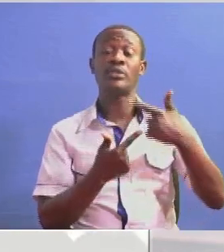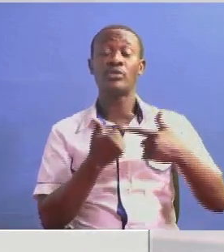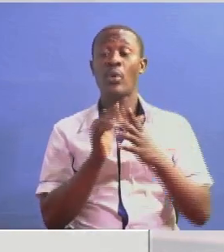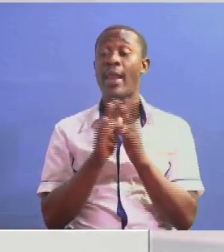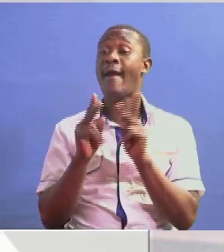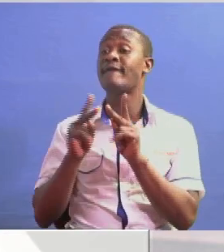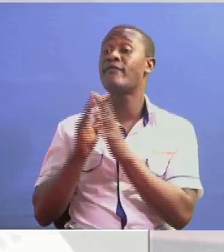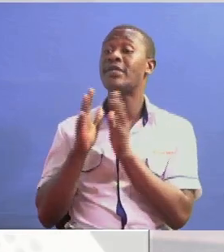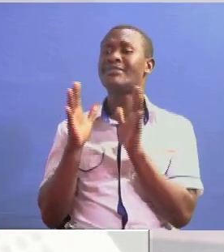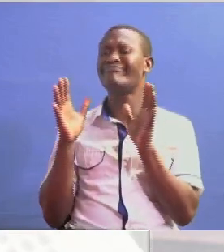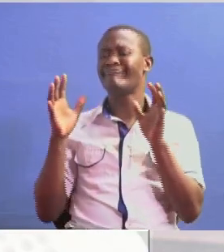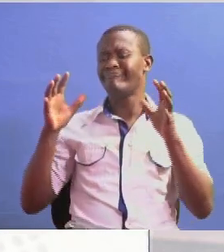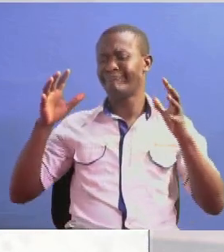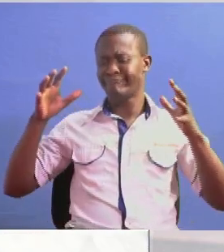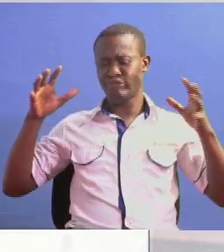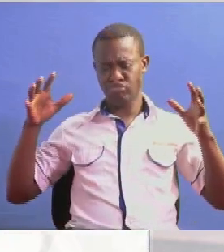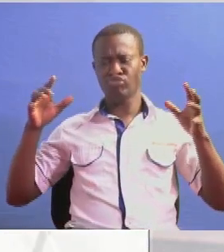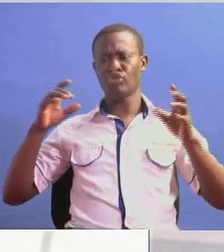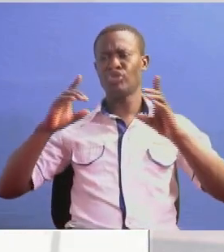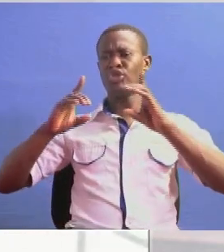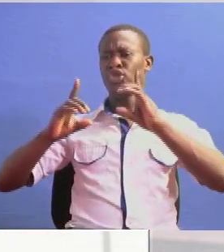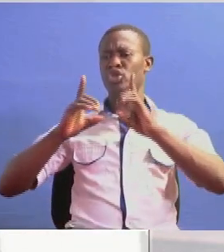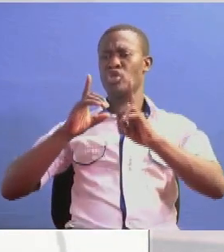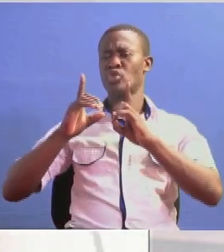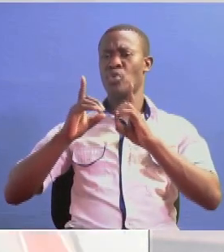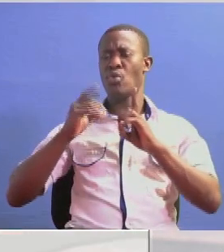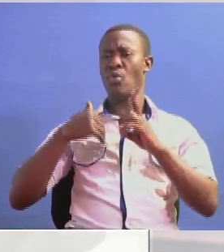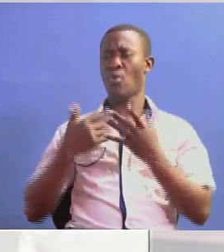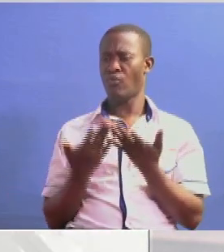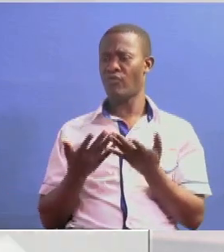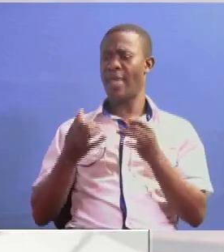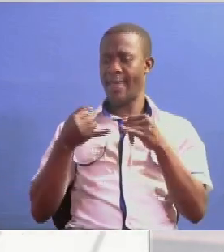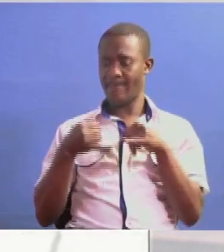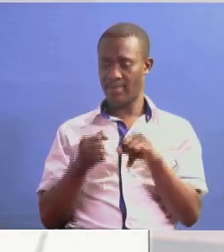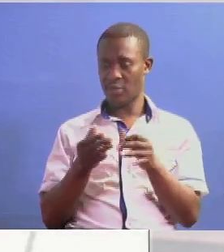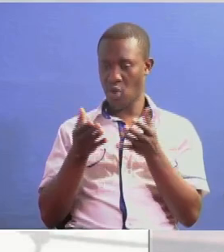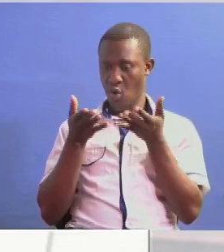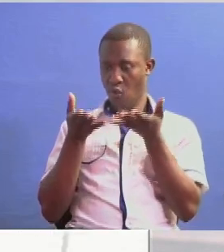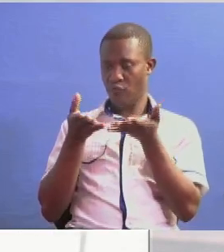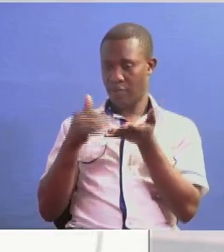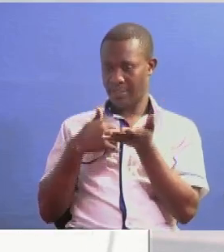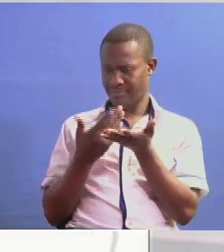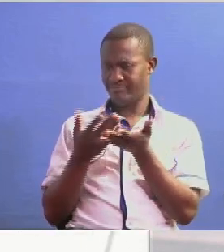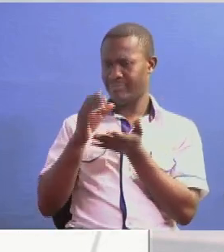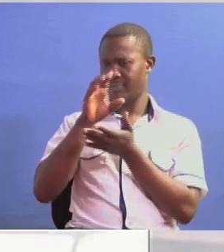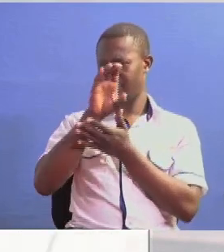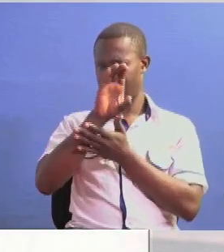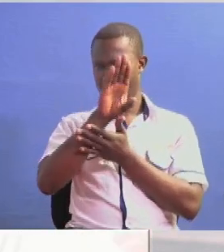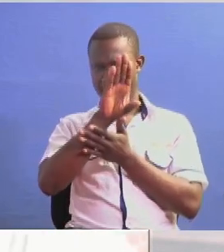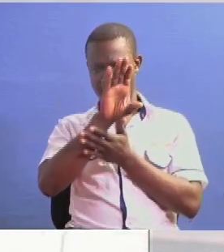very, the wide discussion about, the implementation of this CBC. And